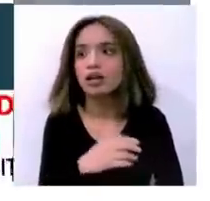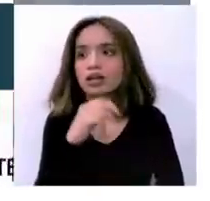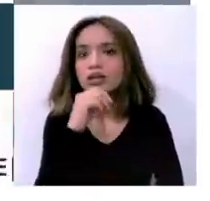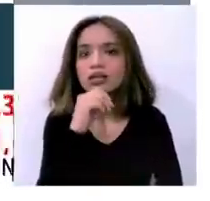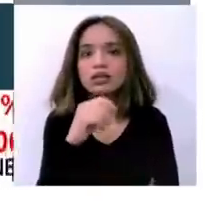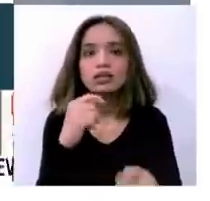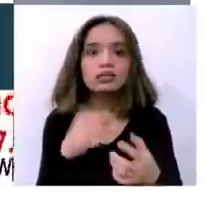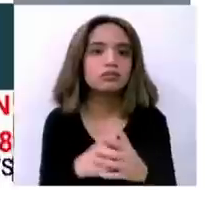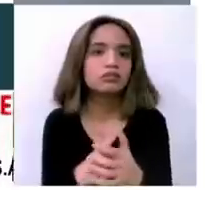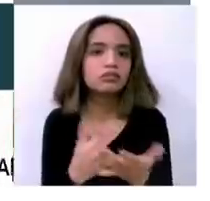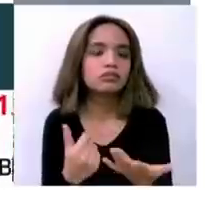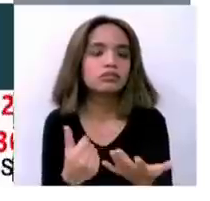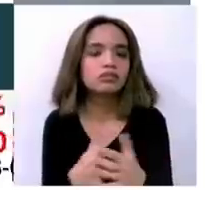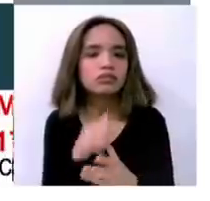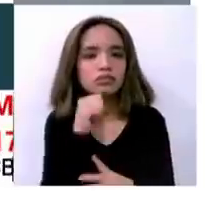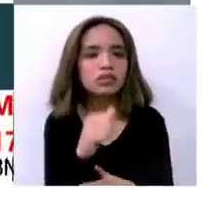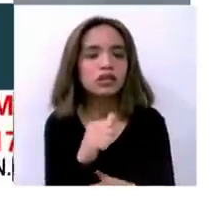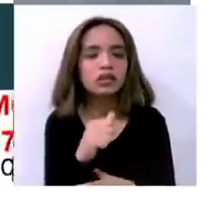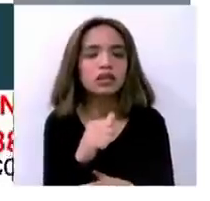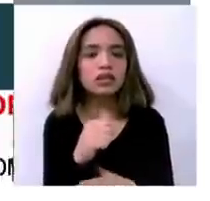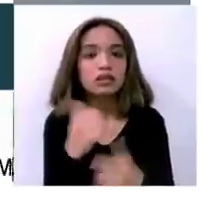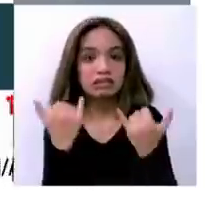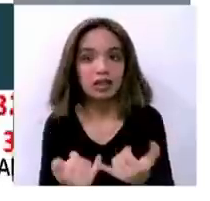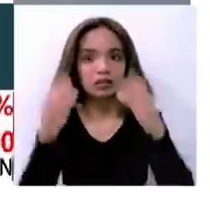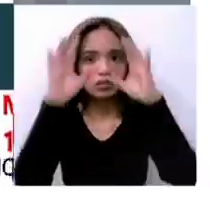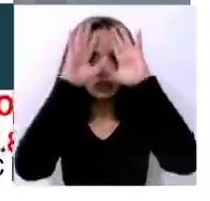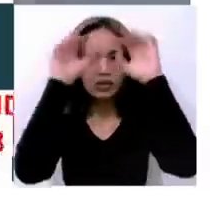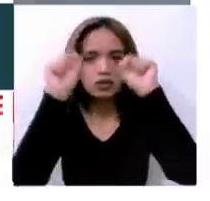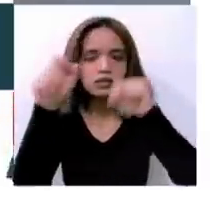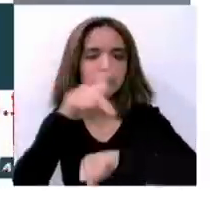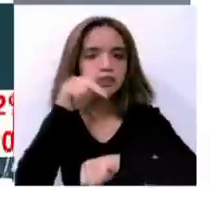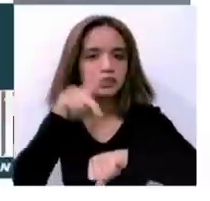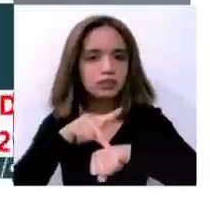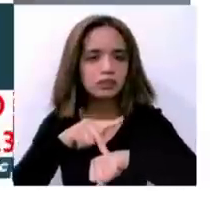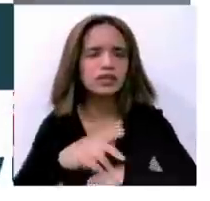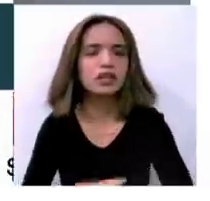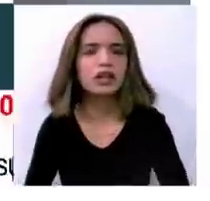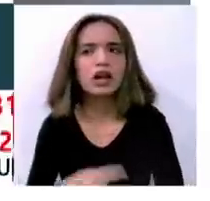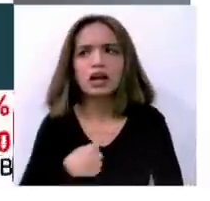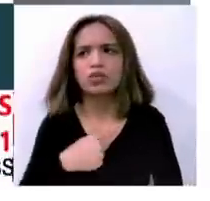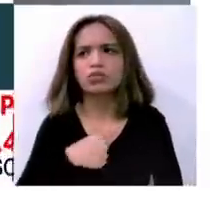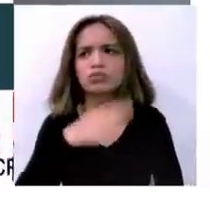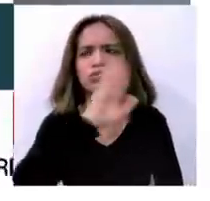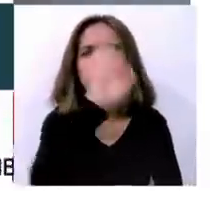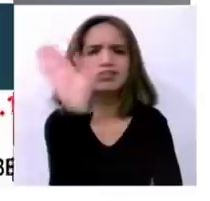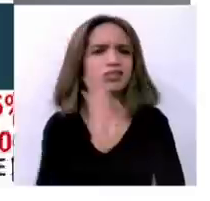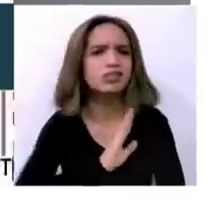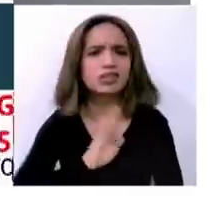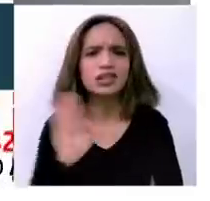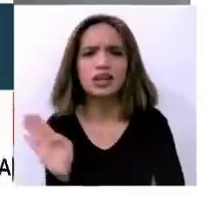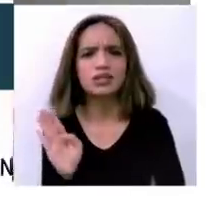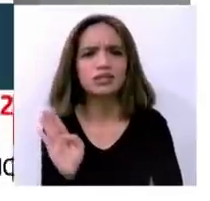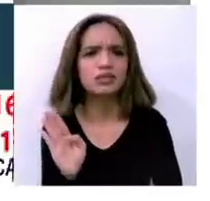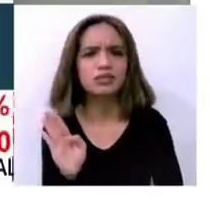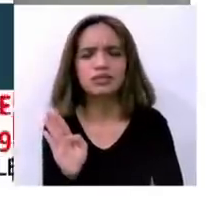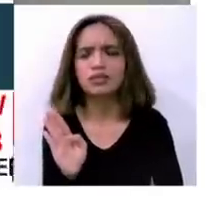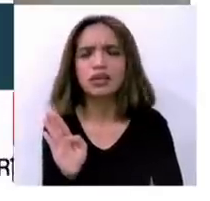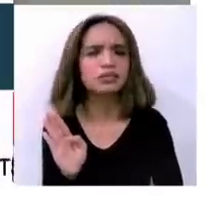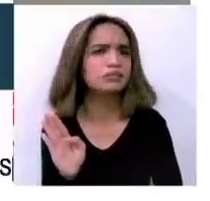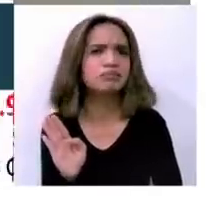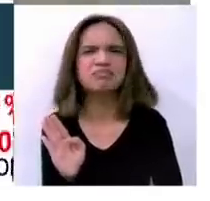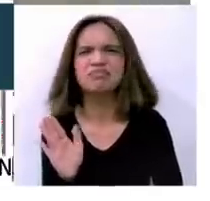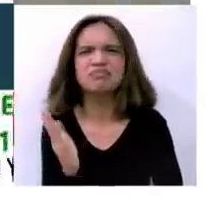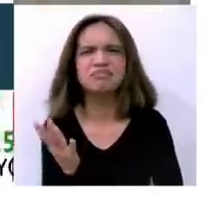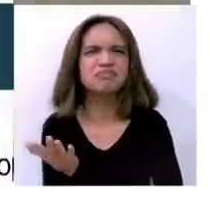from Davao. No? And he is now president of the Philippines. So I never really give that much importance, no,